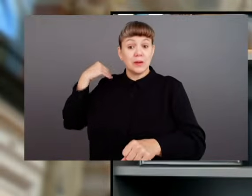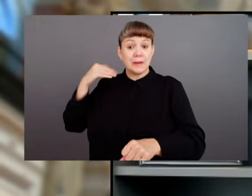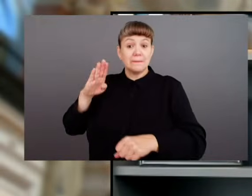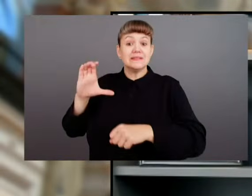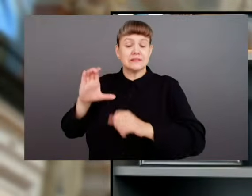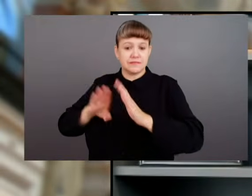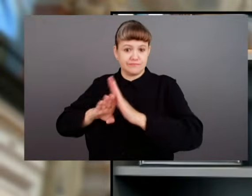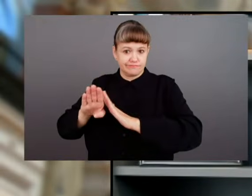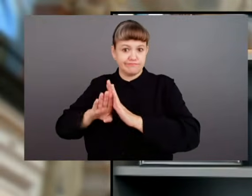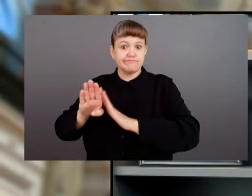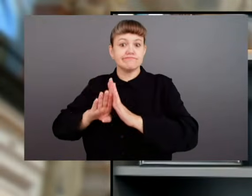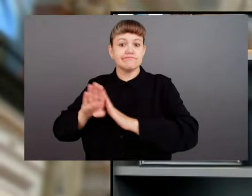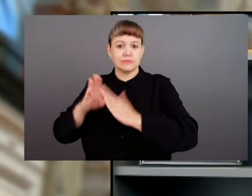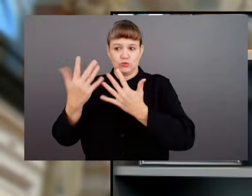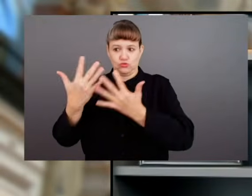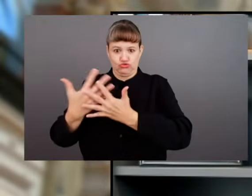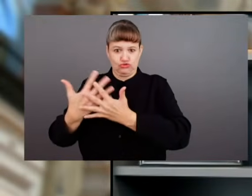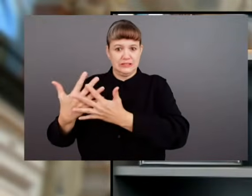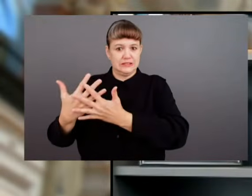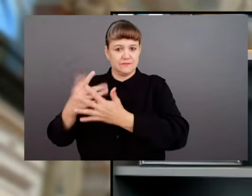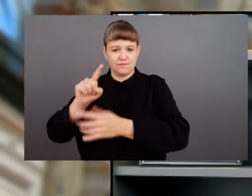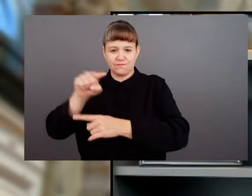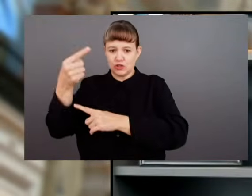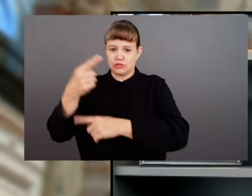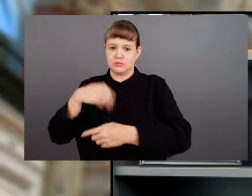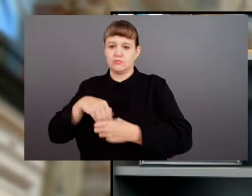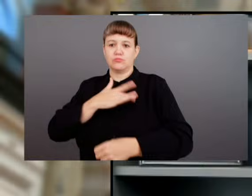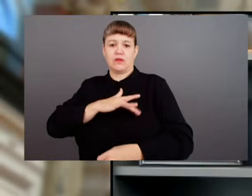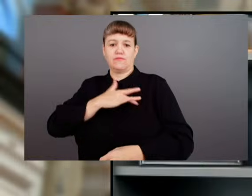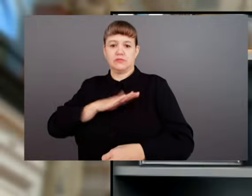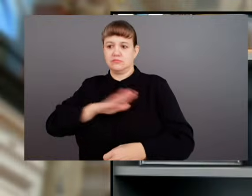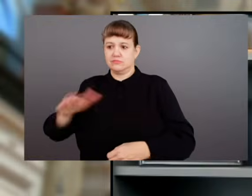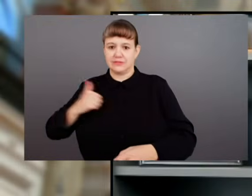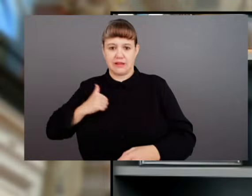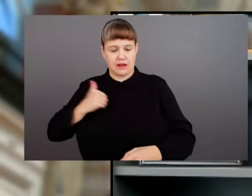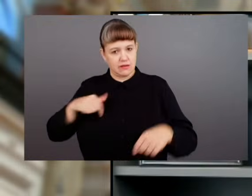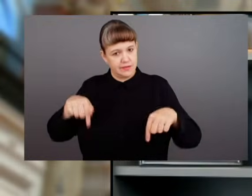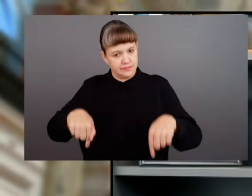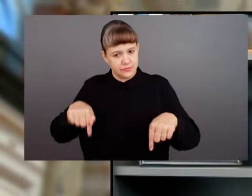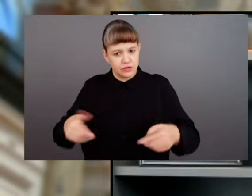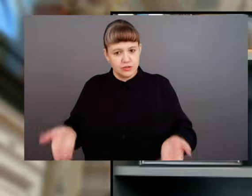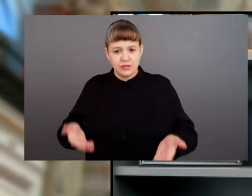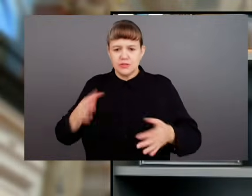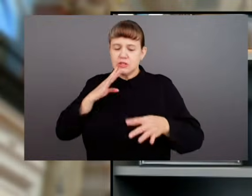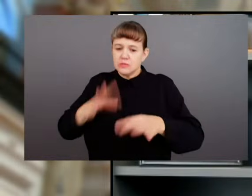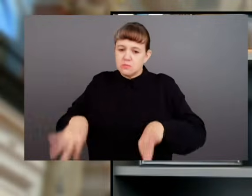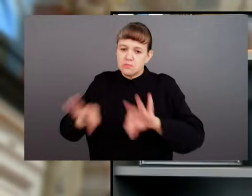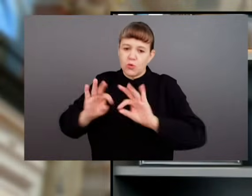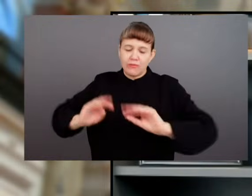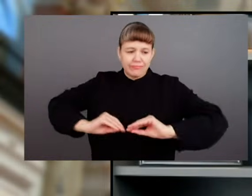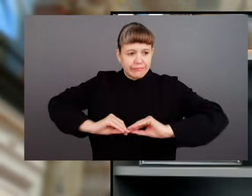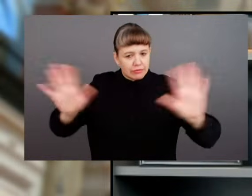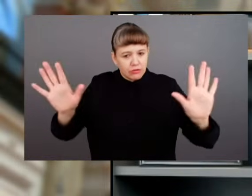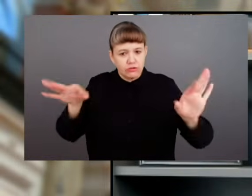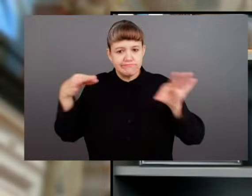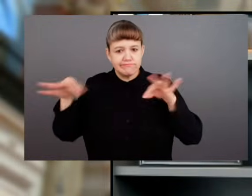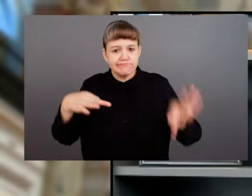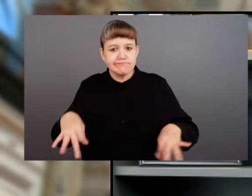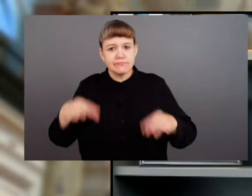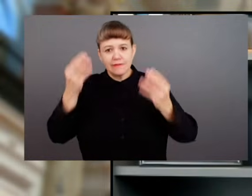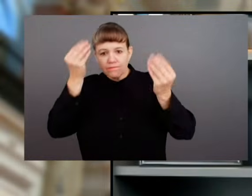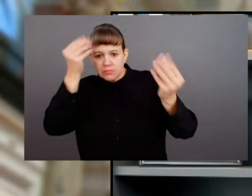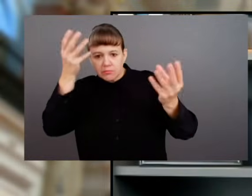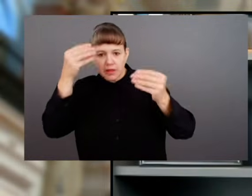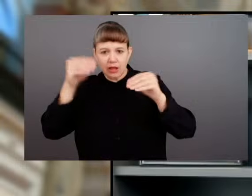information directly with all women and their healthcare providers to better inform them and support them in monitoring their health. Breast cancer awareness is a great